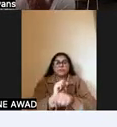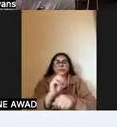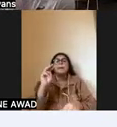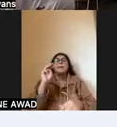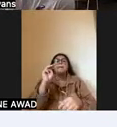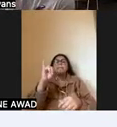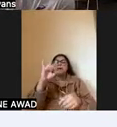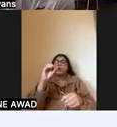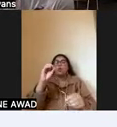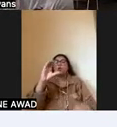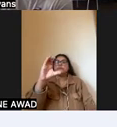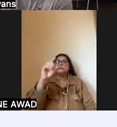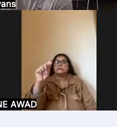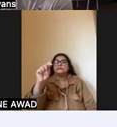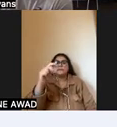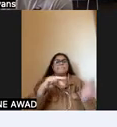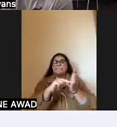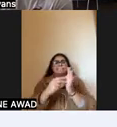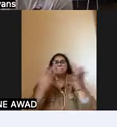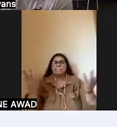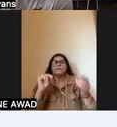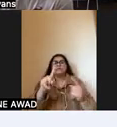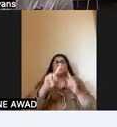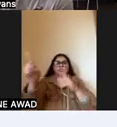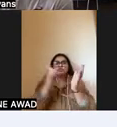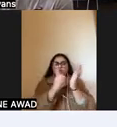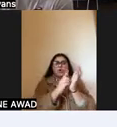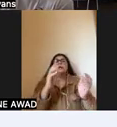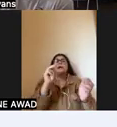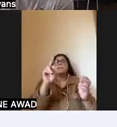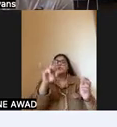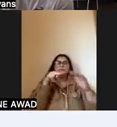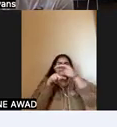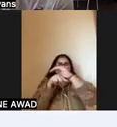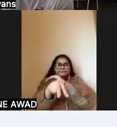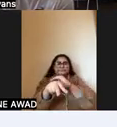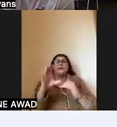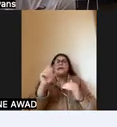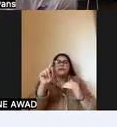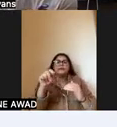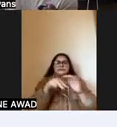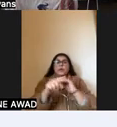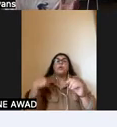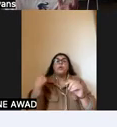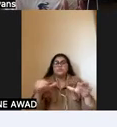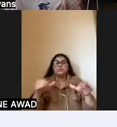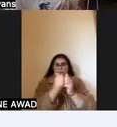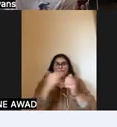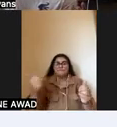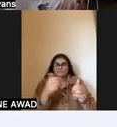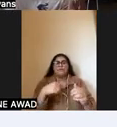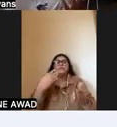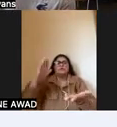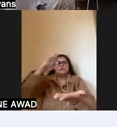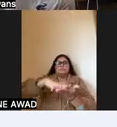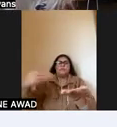So what that actually means, if you've ever gone to the doctor and had like an MRI or a CAT scan, what we do with fishes is we'll put a whole fish